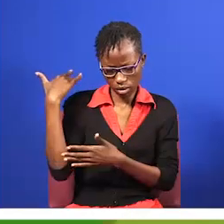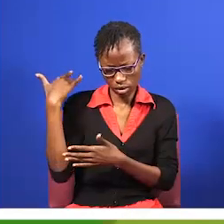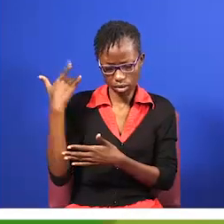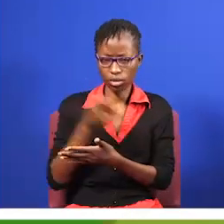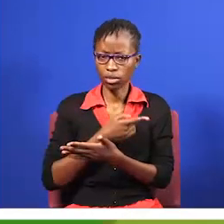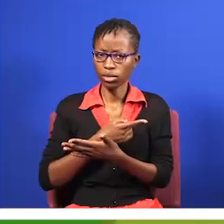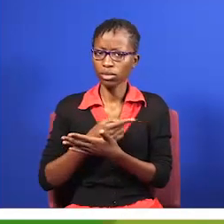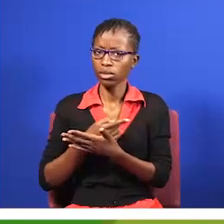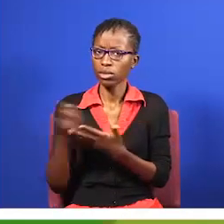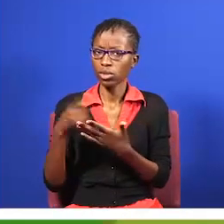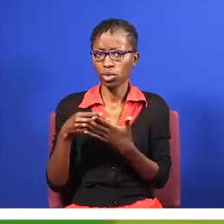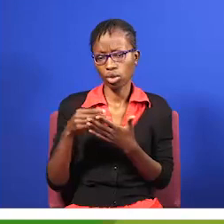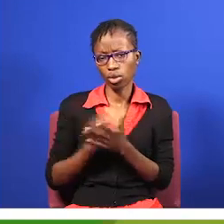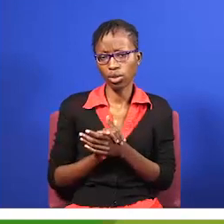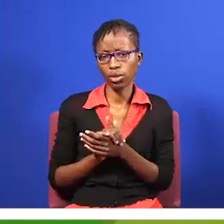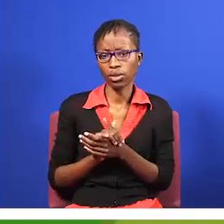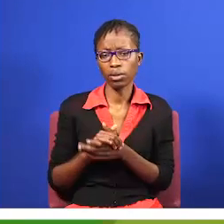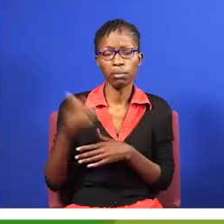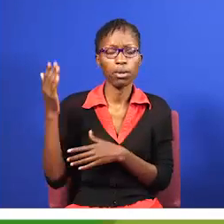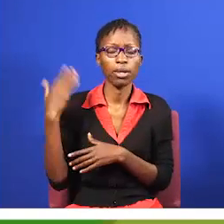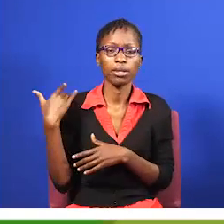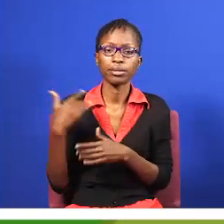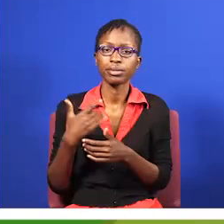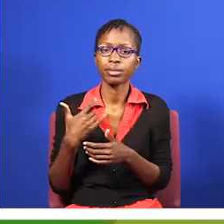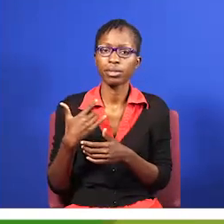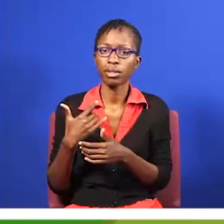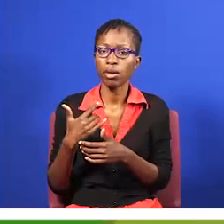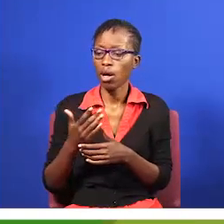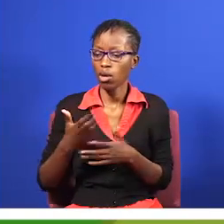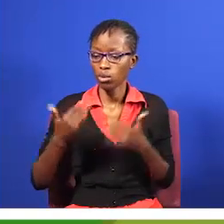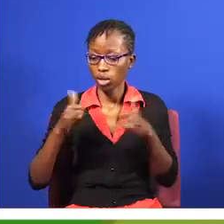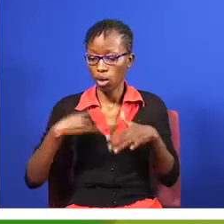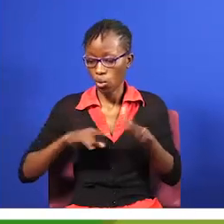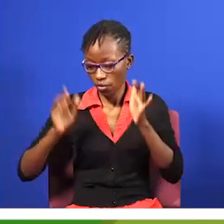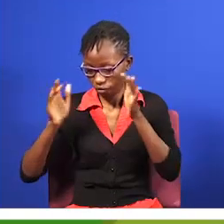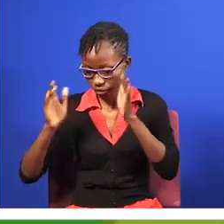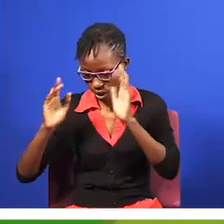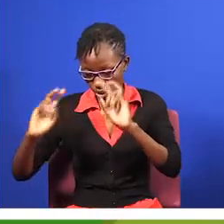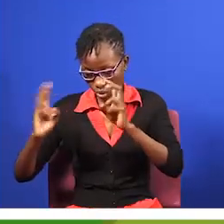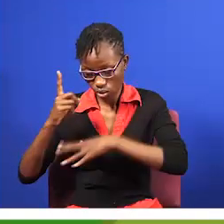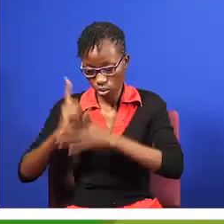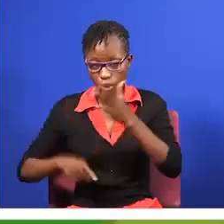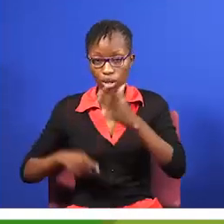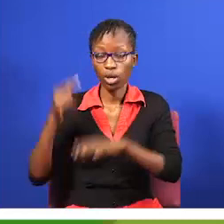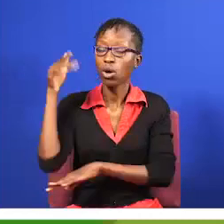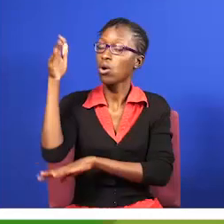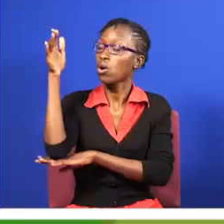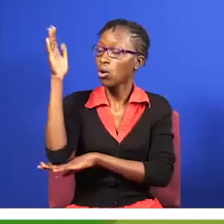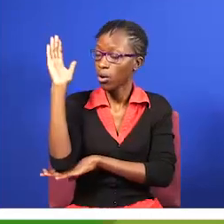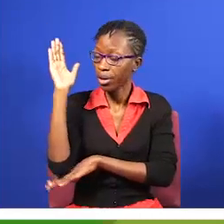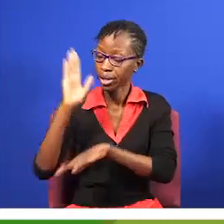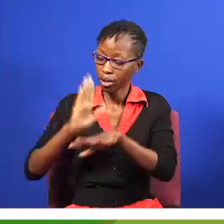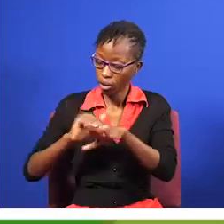last Sunday? In these past weeks, we have been having a series on